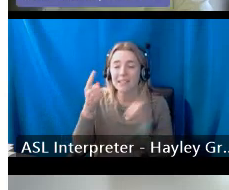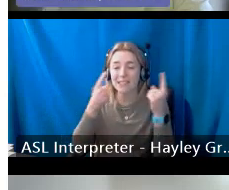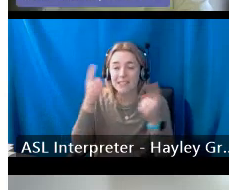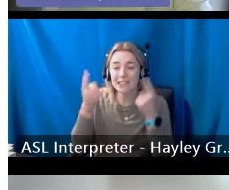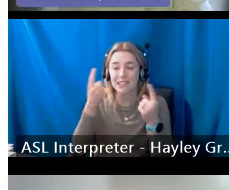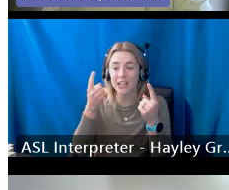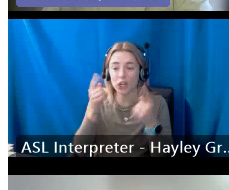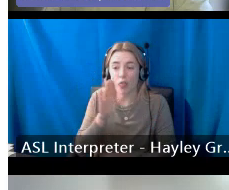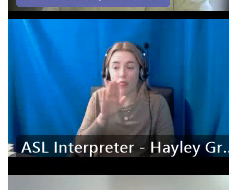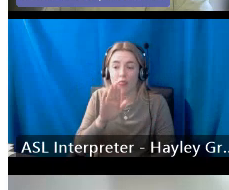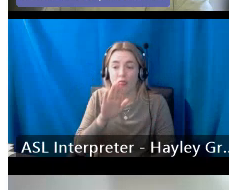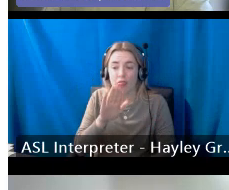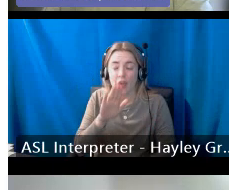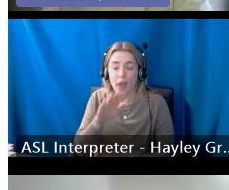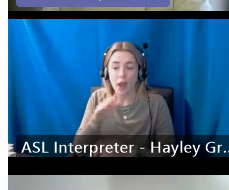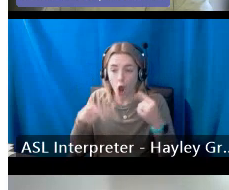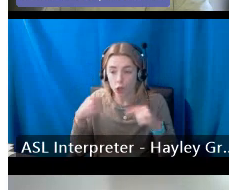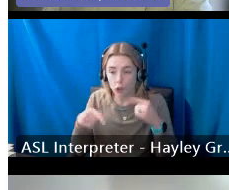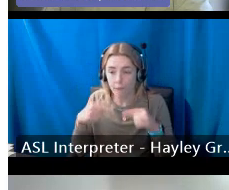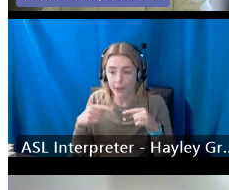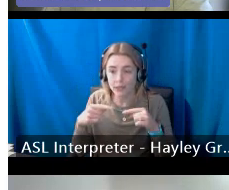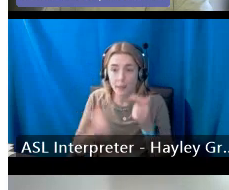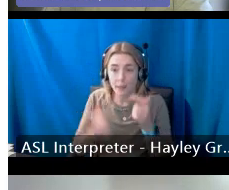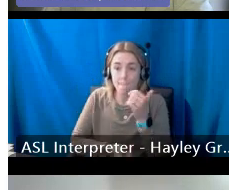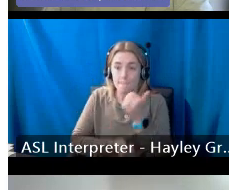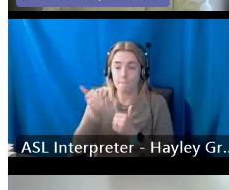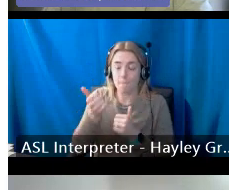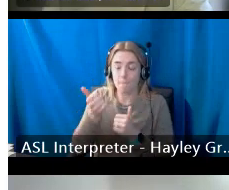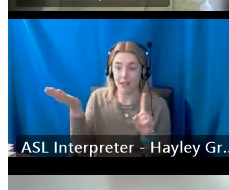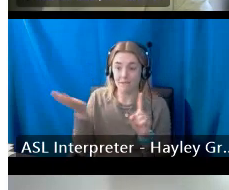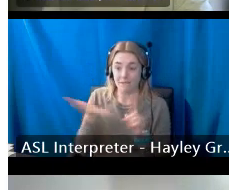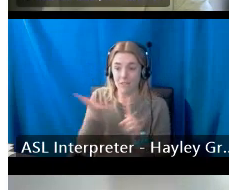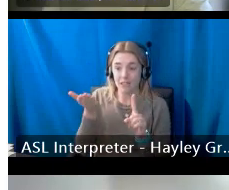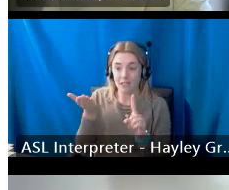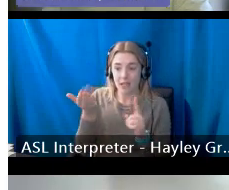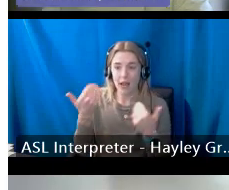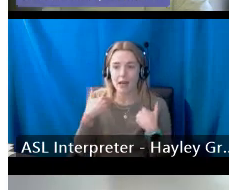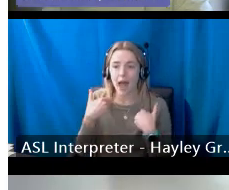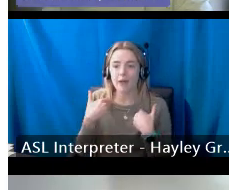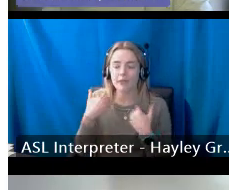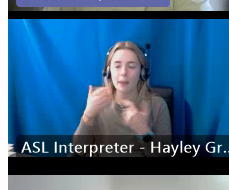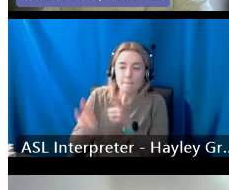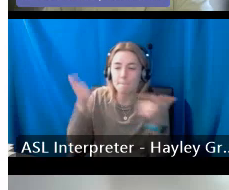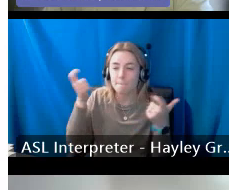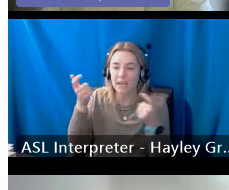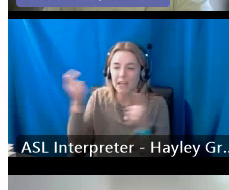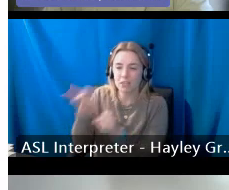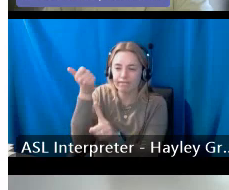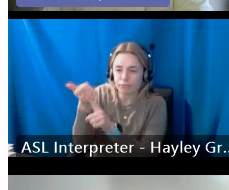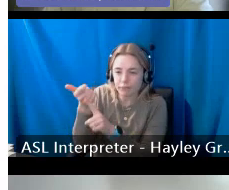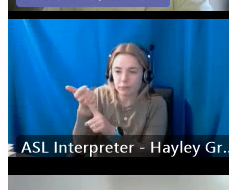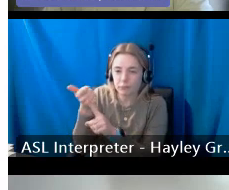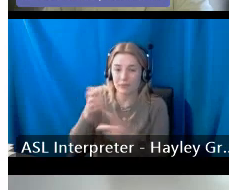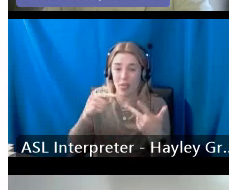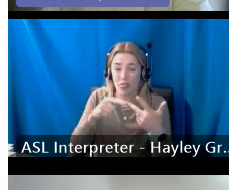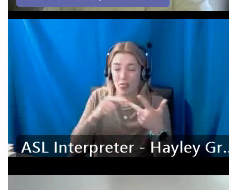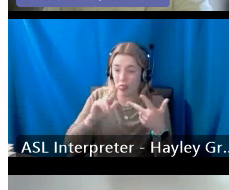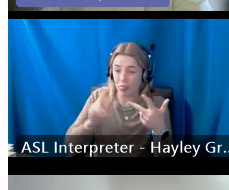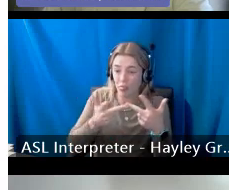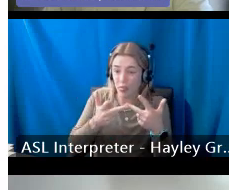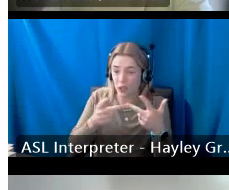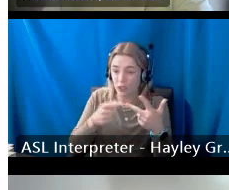most convincing of their opinion, and make the greatest contribution. That third bullet point is kind of where you